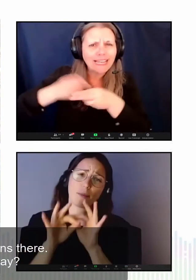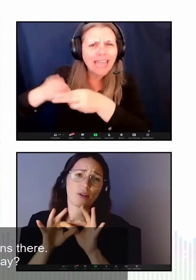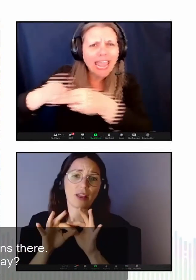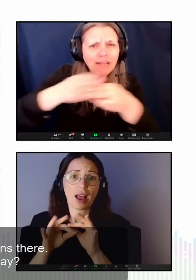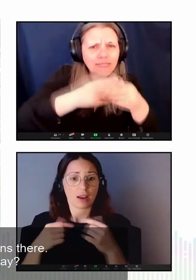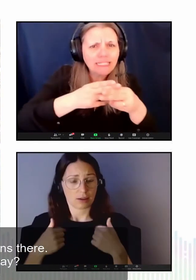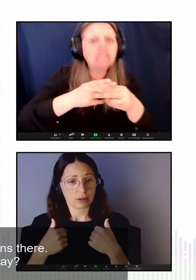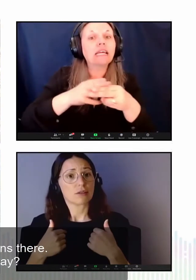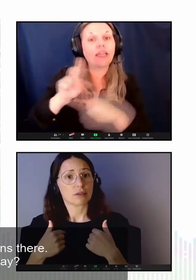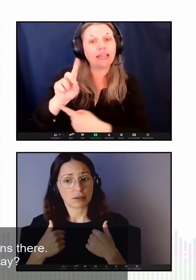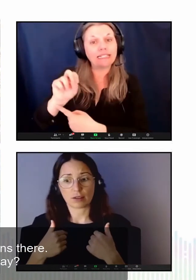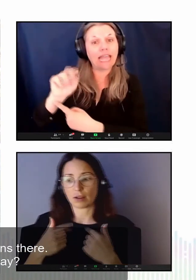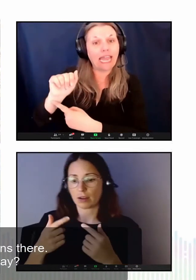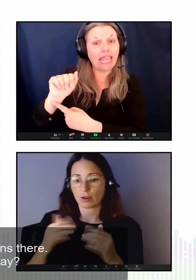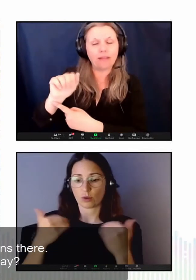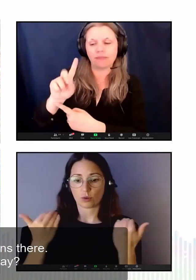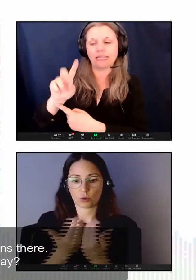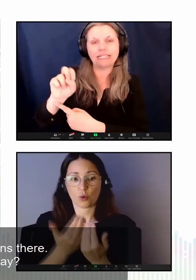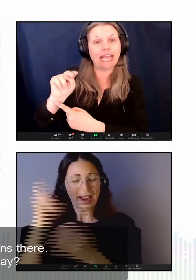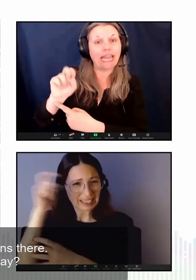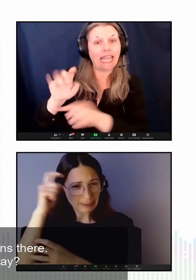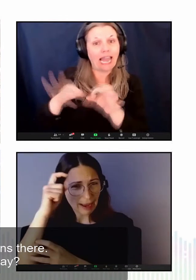in Dene. It's what happens there.